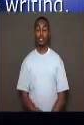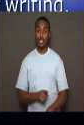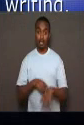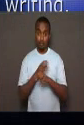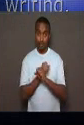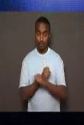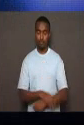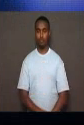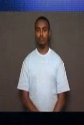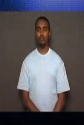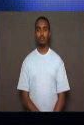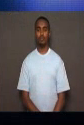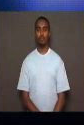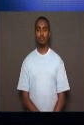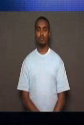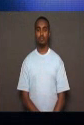Time's up!